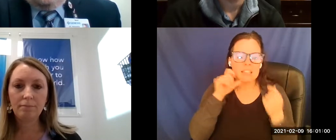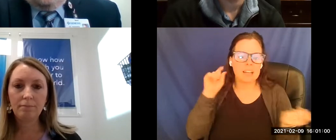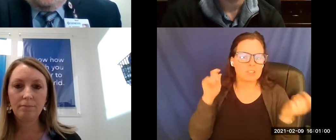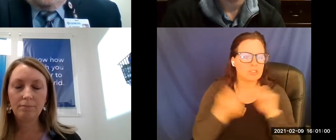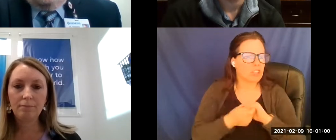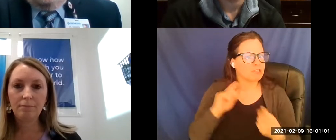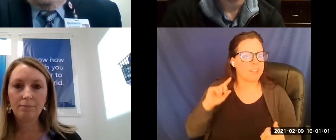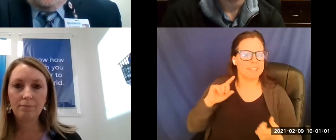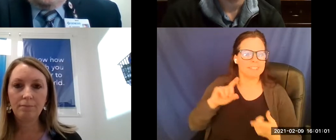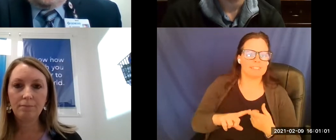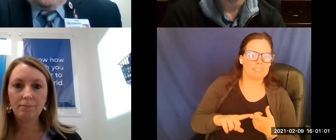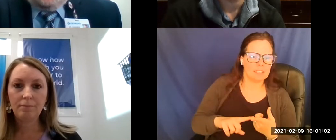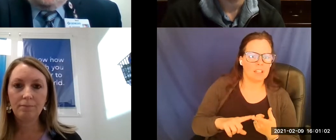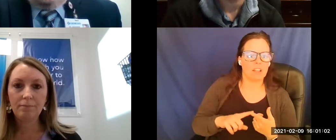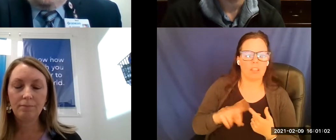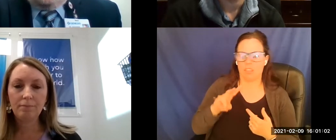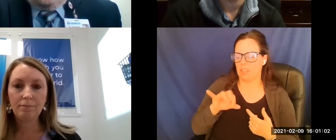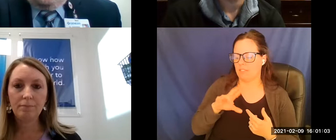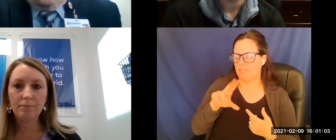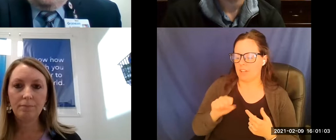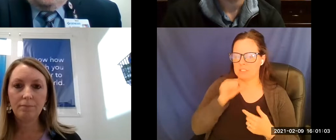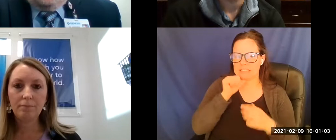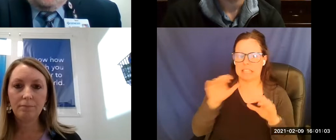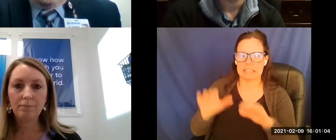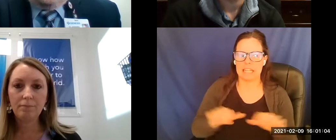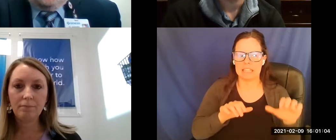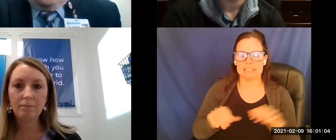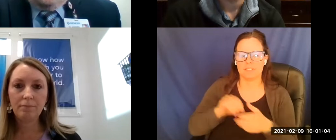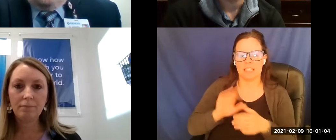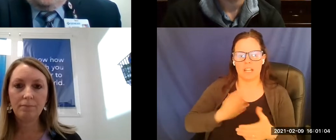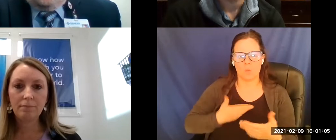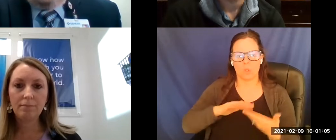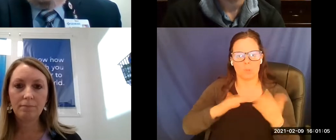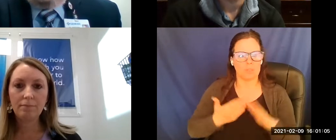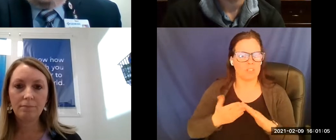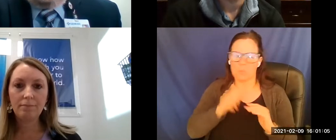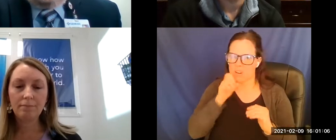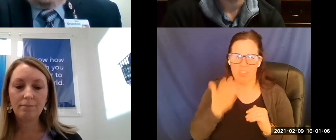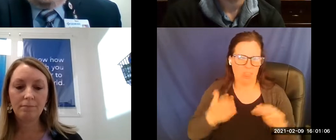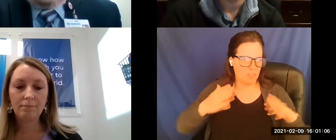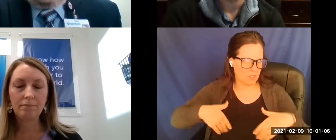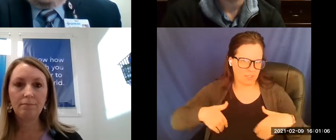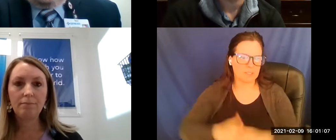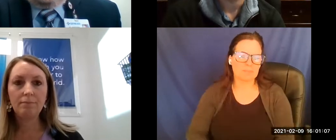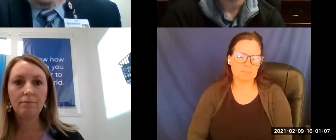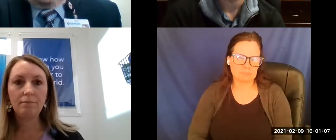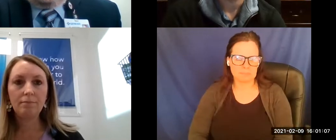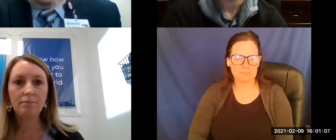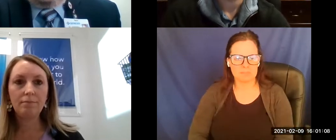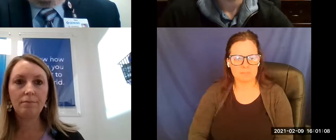that the virus is not active in our community, and we are absolutely not at that point yet.